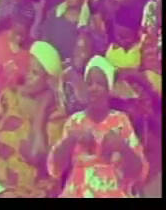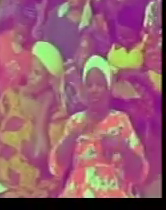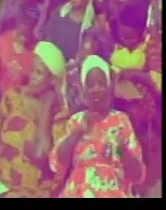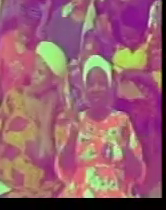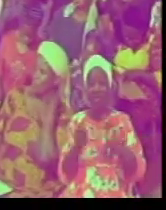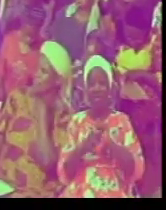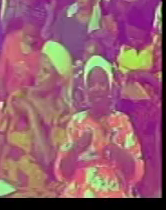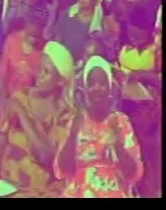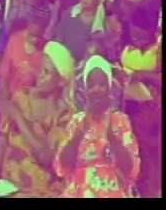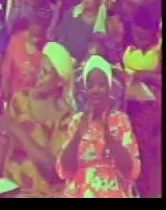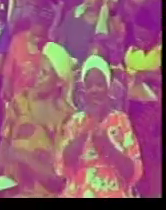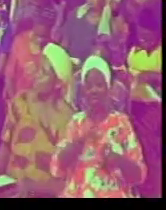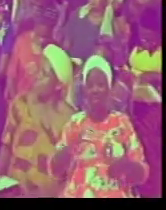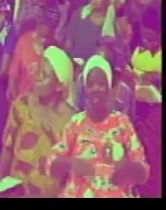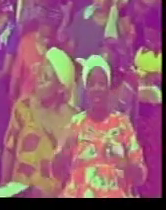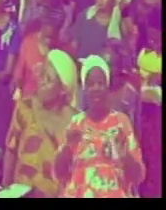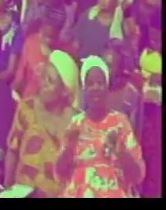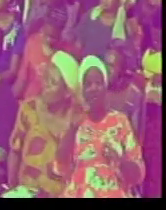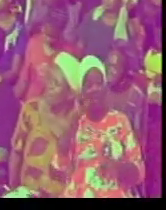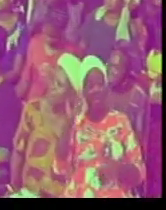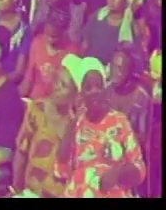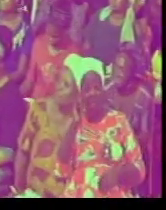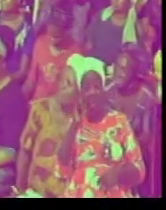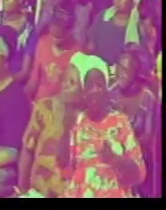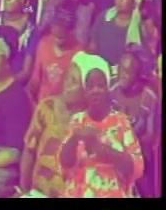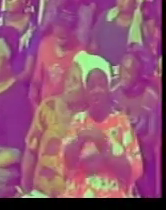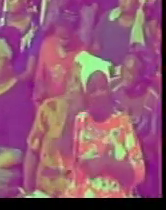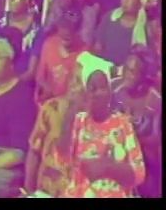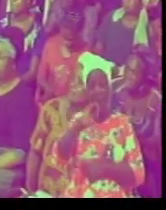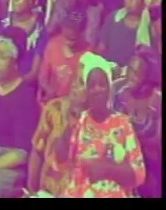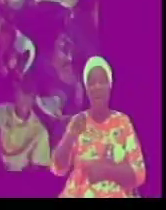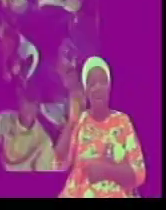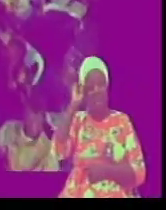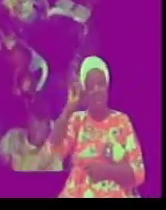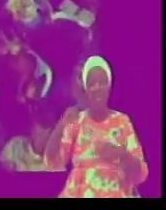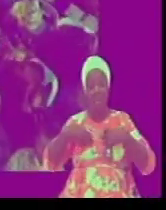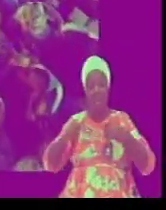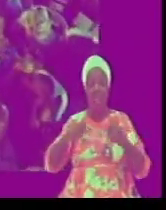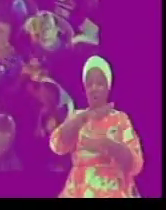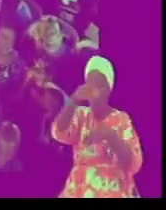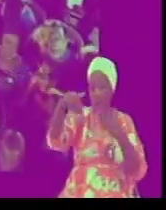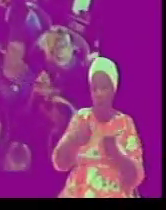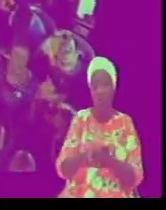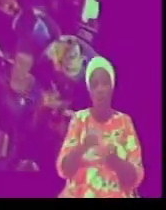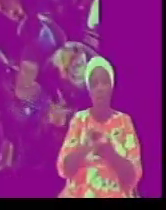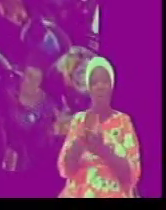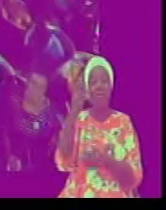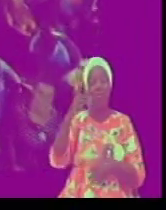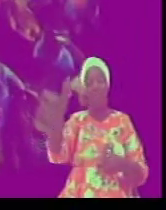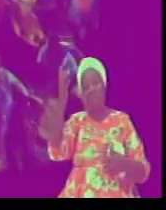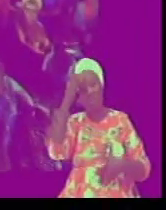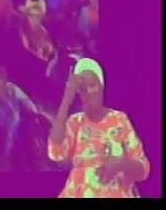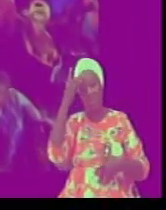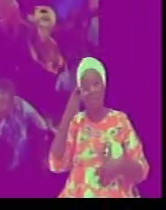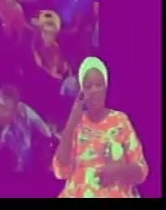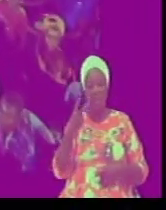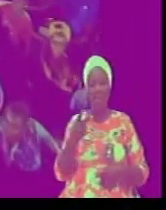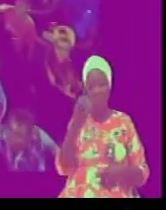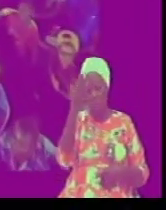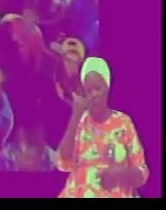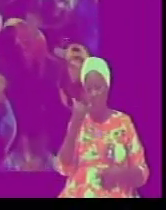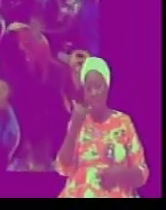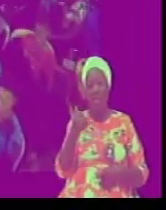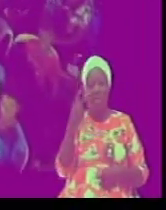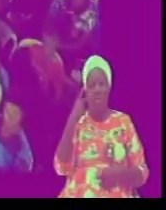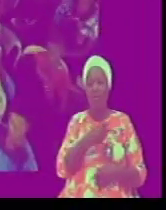changed. Jesus Christ, the same yesterday, today, and forever. He healed all